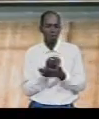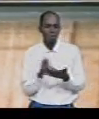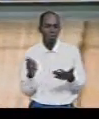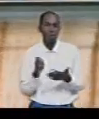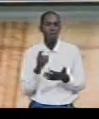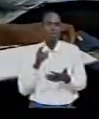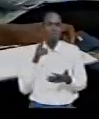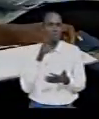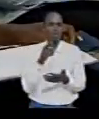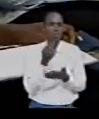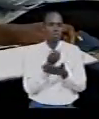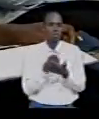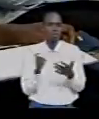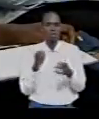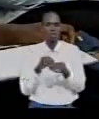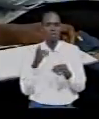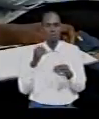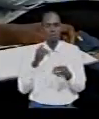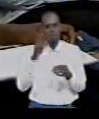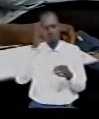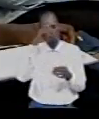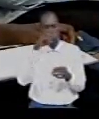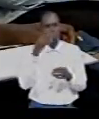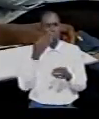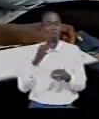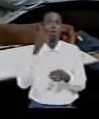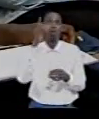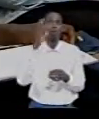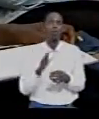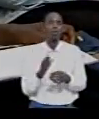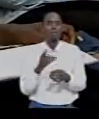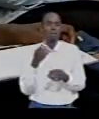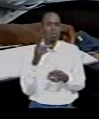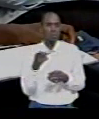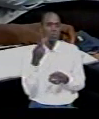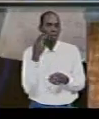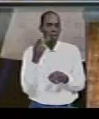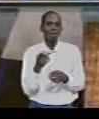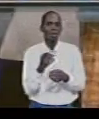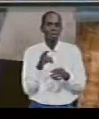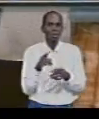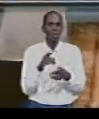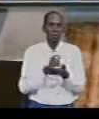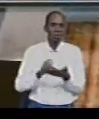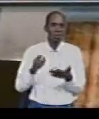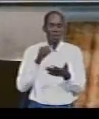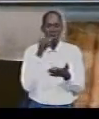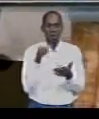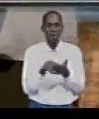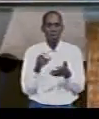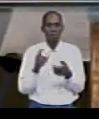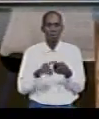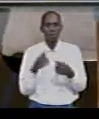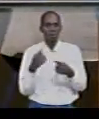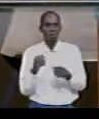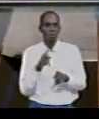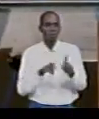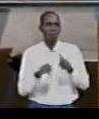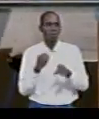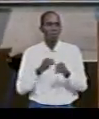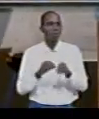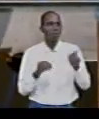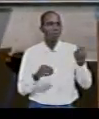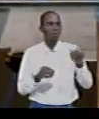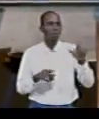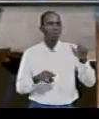of God. It says, you may come across the epistle to the Galatians. He even confronted me there, but in all